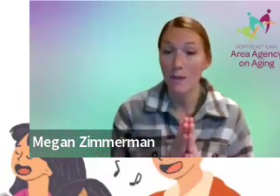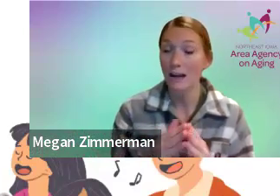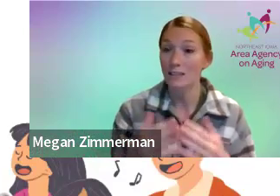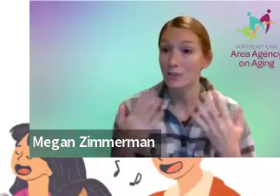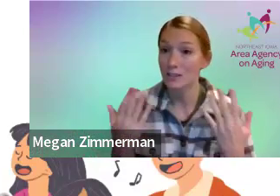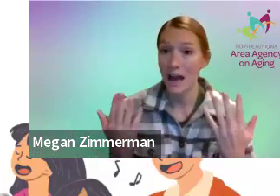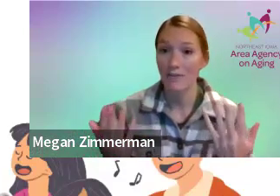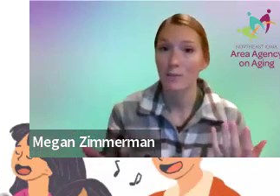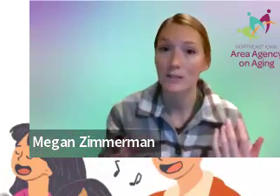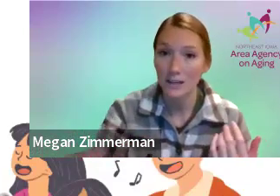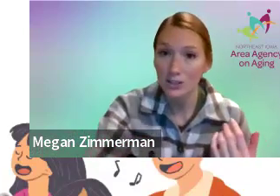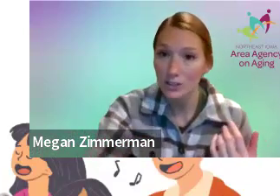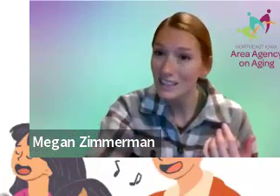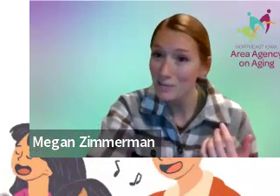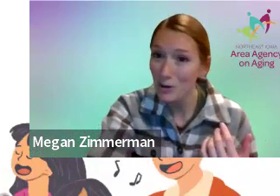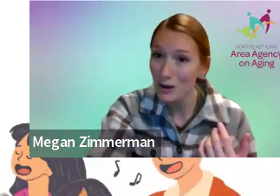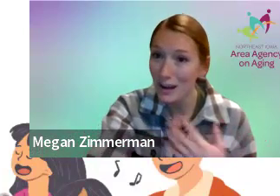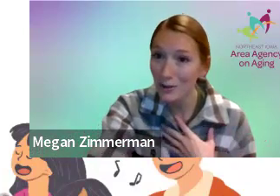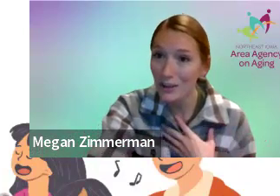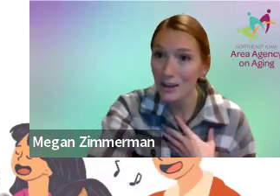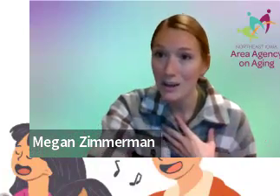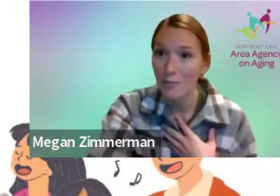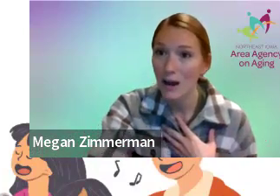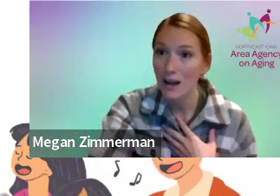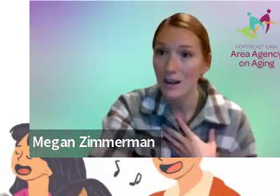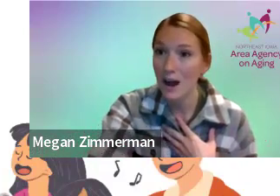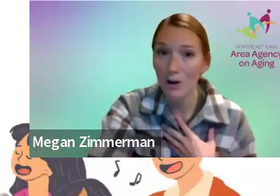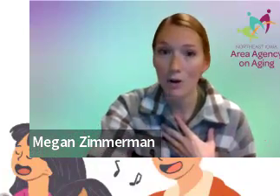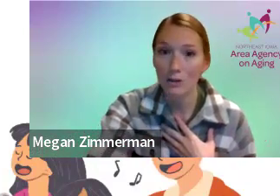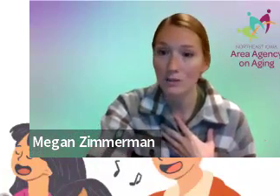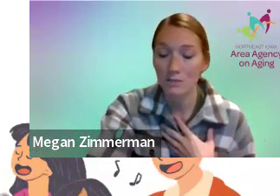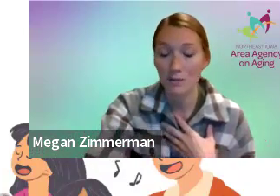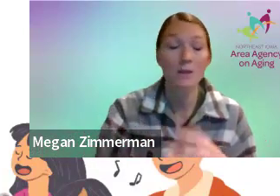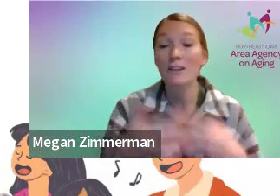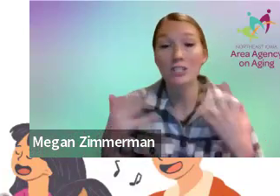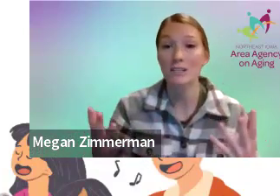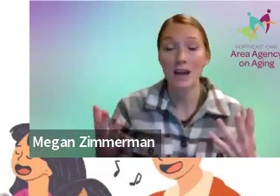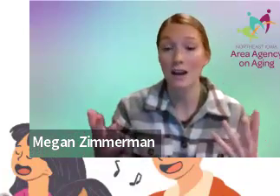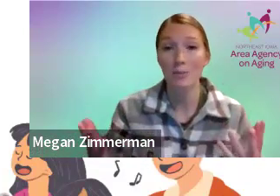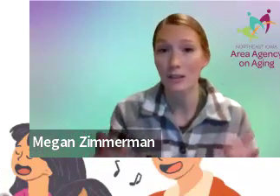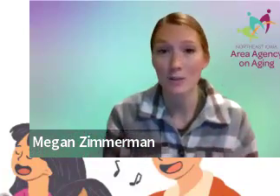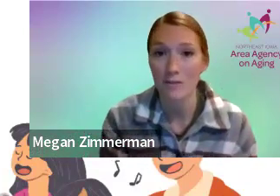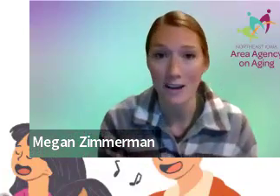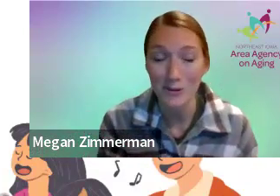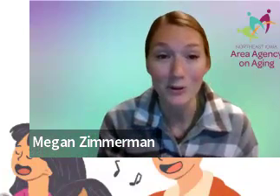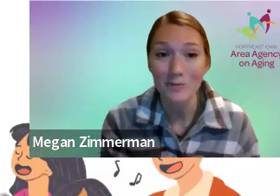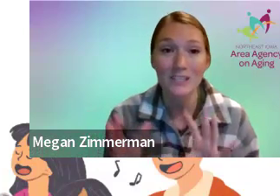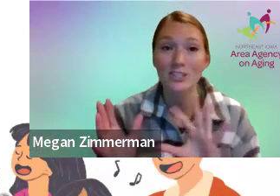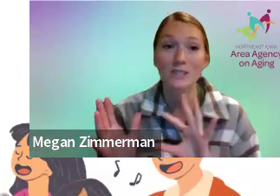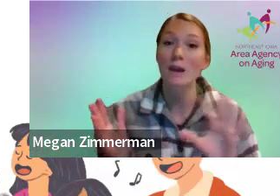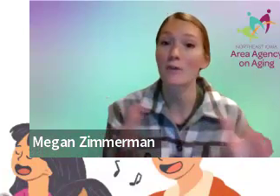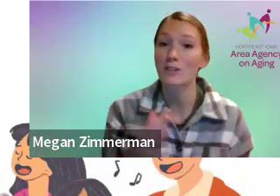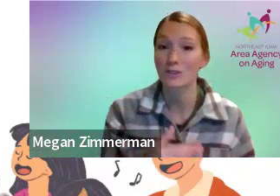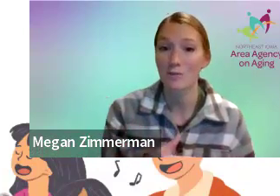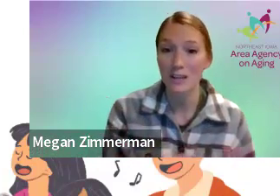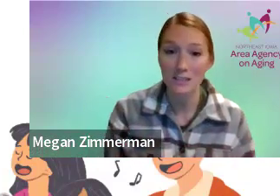are just some activities that have the potential to keep our brain healthy, but not all. Dementia is not completely preventable.